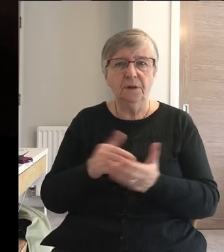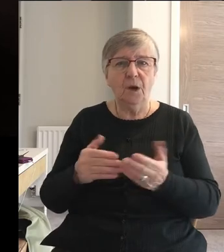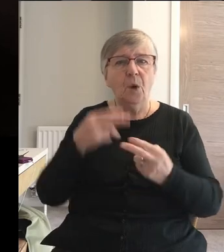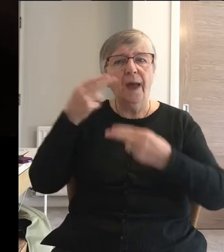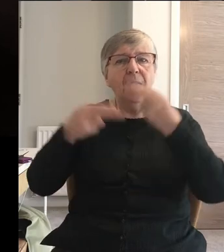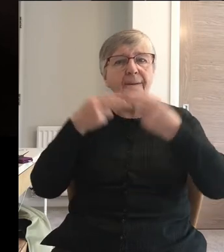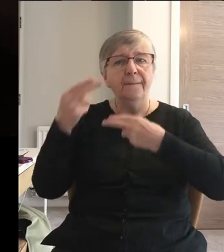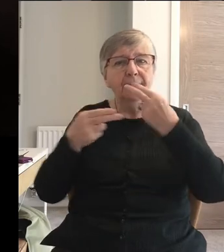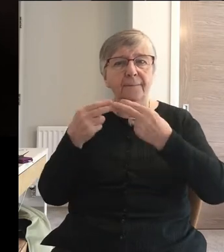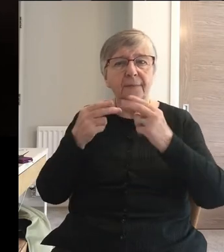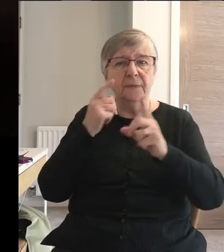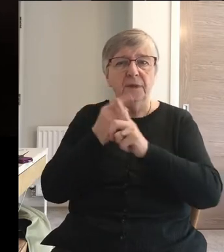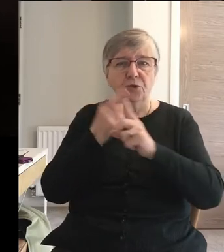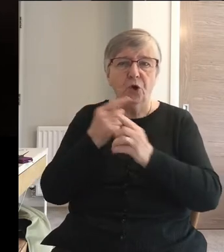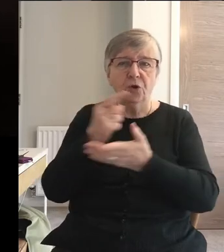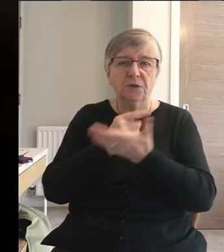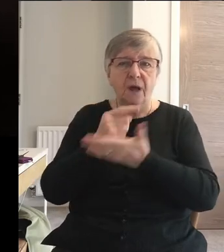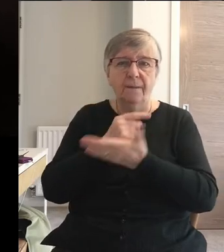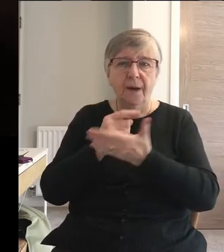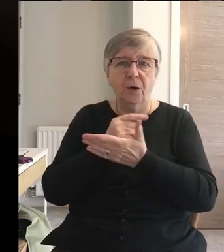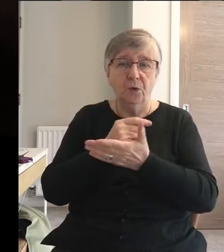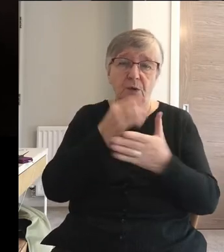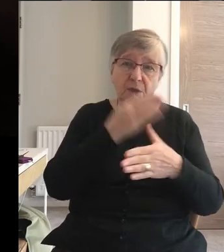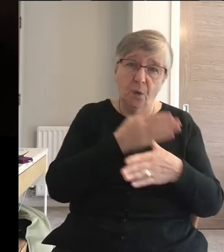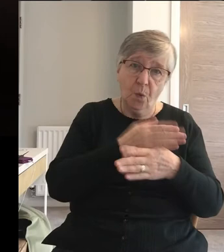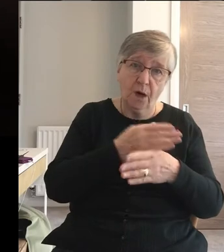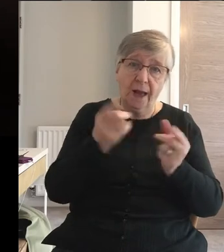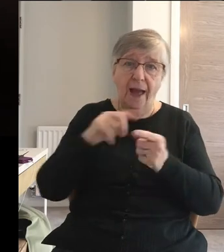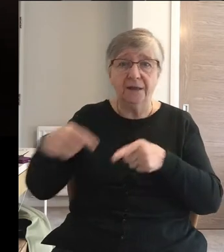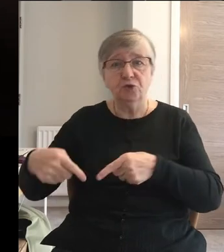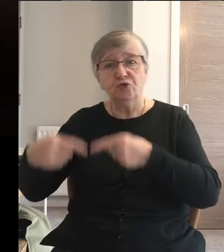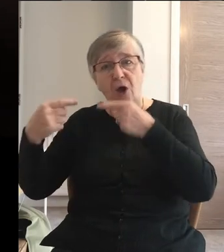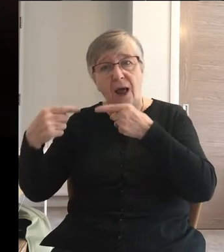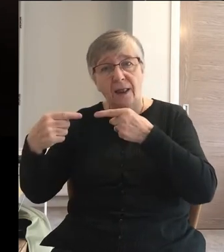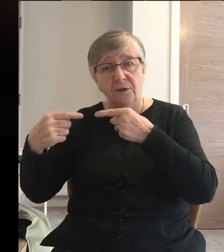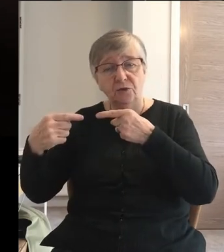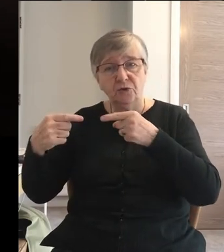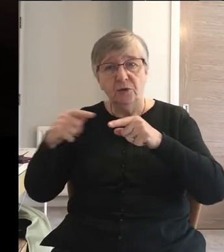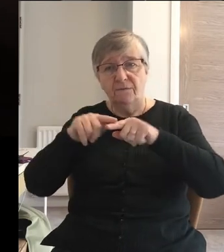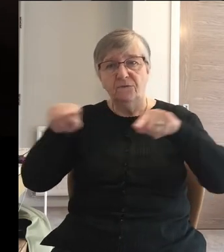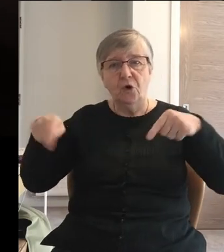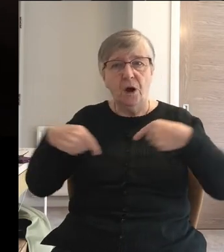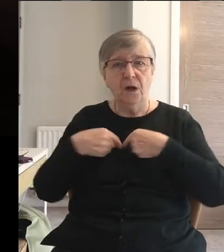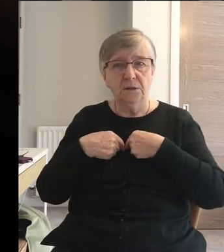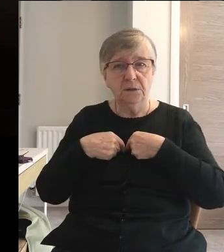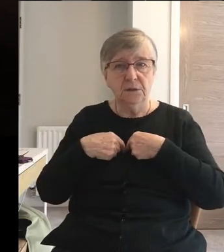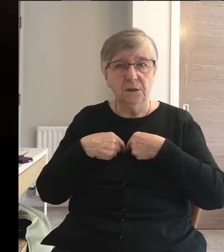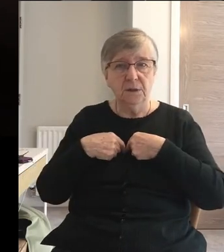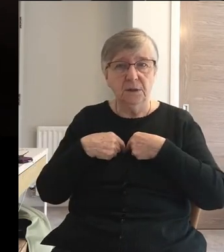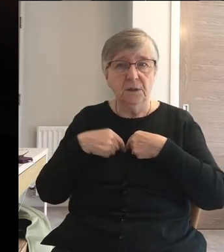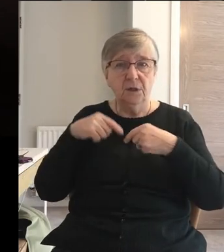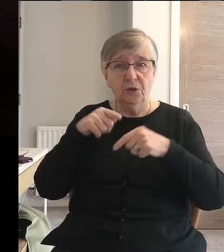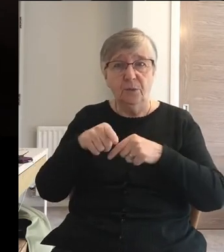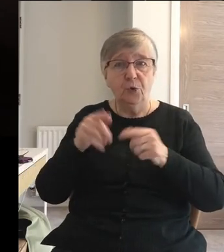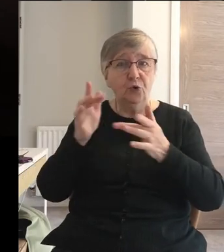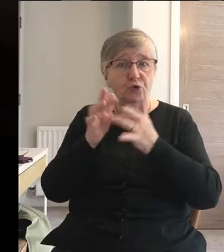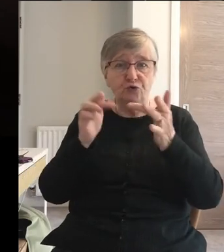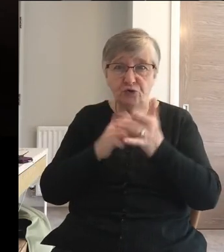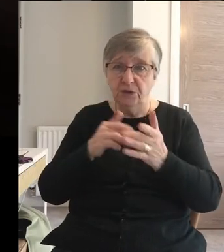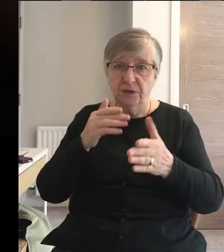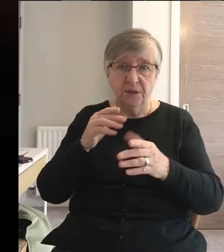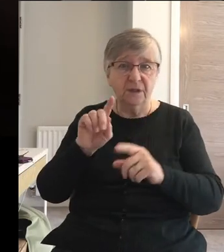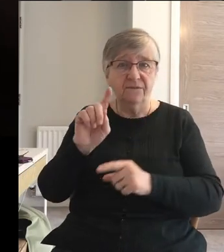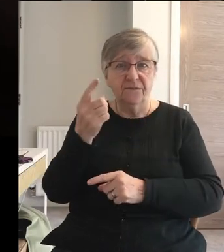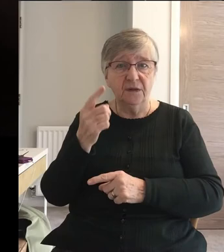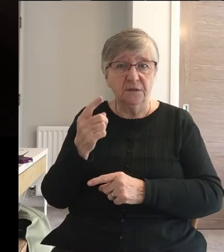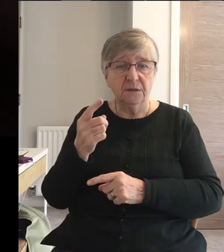Now, a hymn which speaks both of the work and the challenge and the call for us to put Jesus into action,